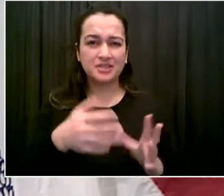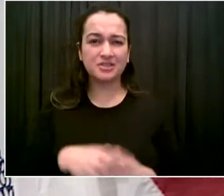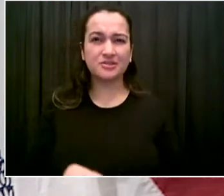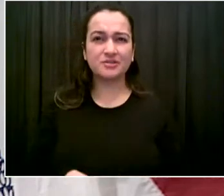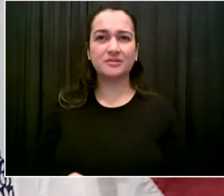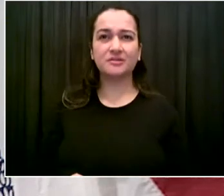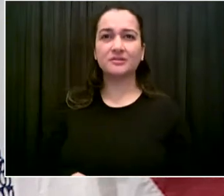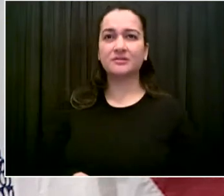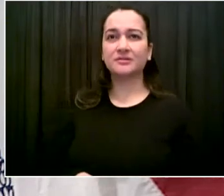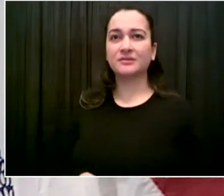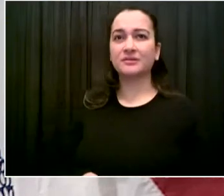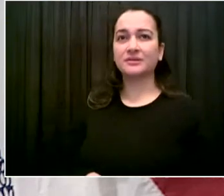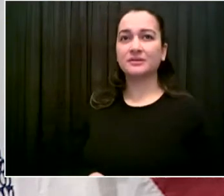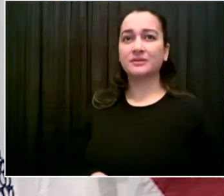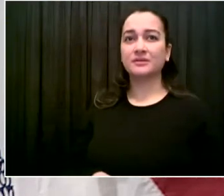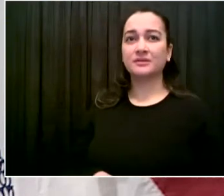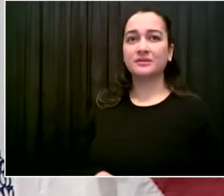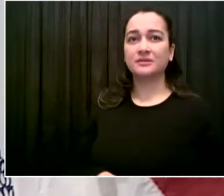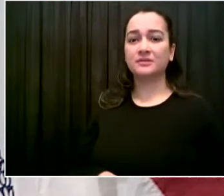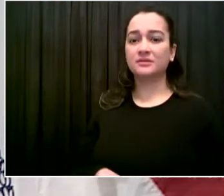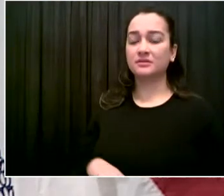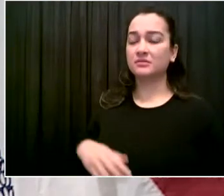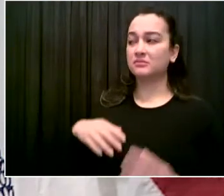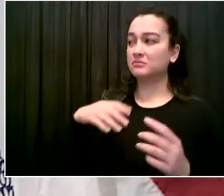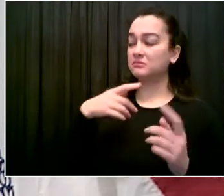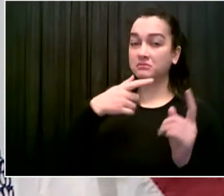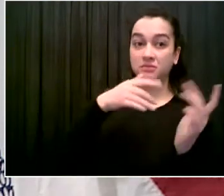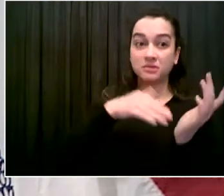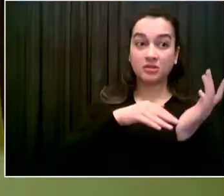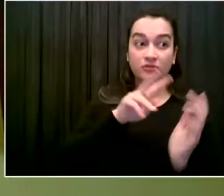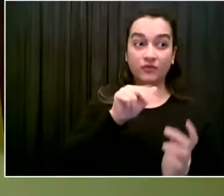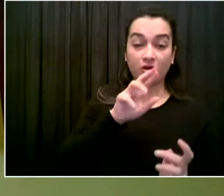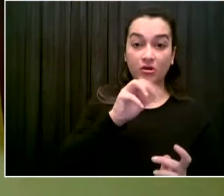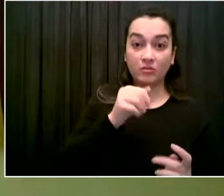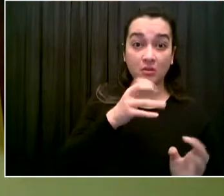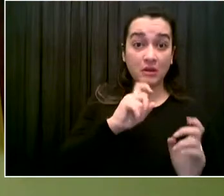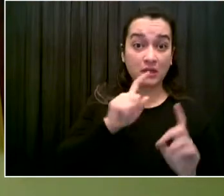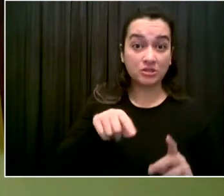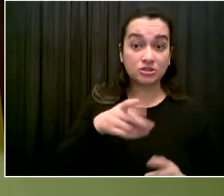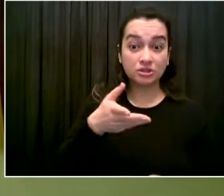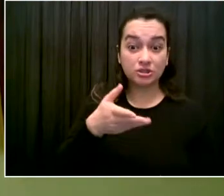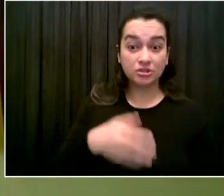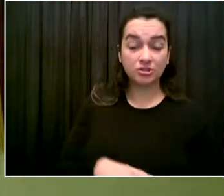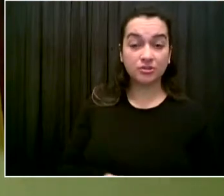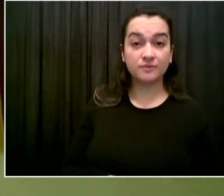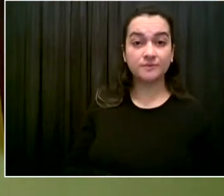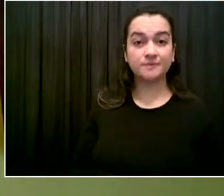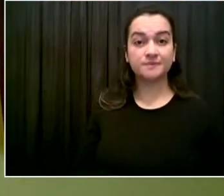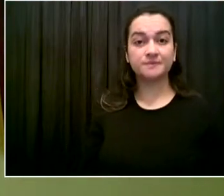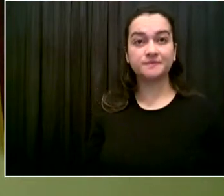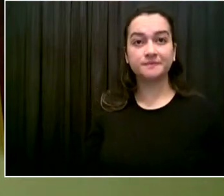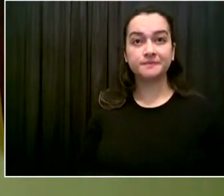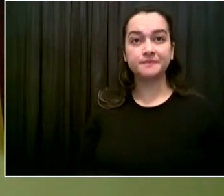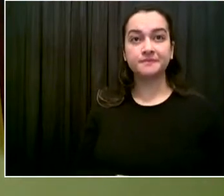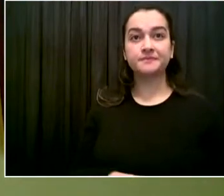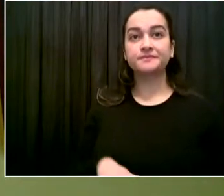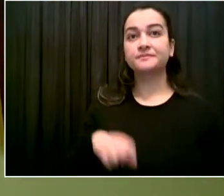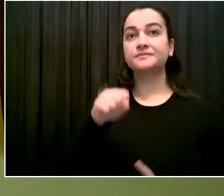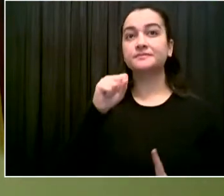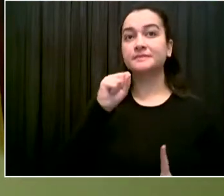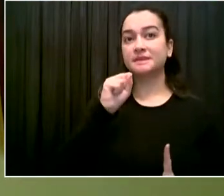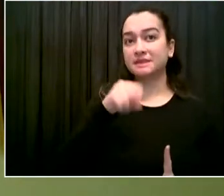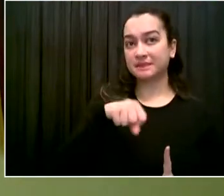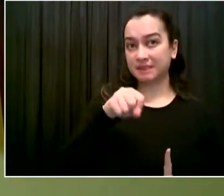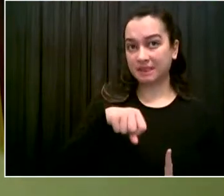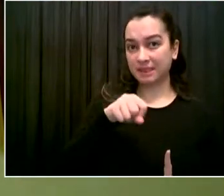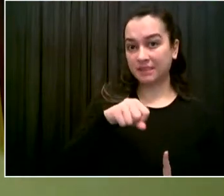Varma? Yes, I am, and I think it's very important that we make a very clear message that this is a medication that has